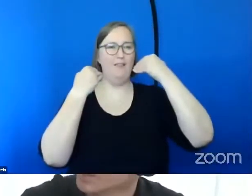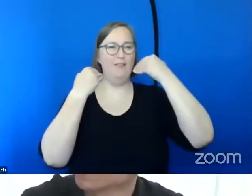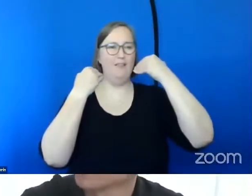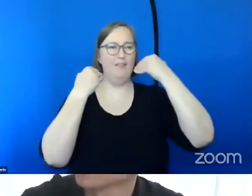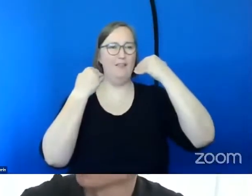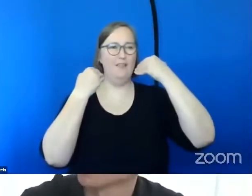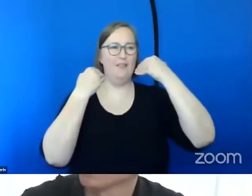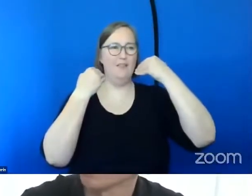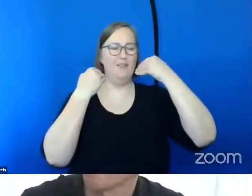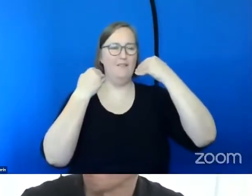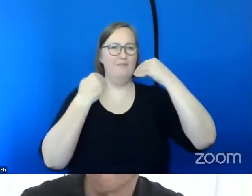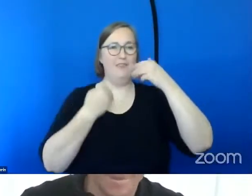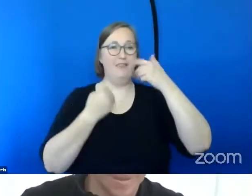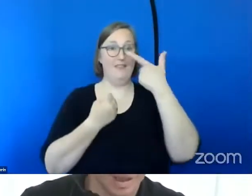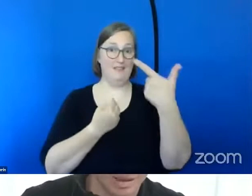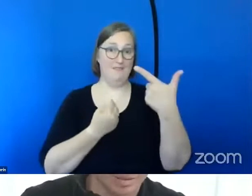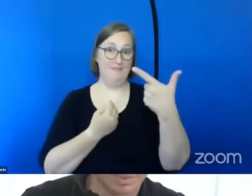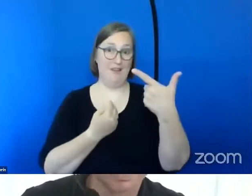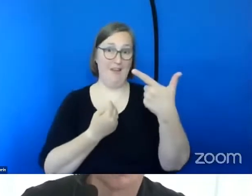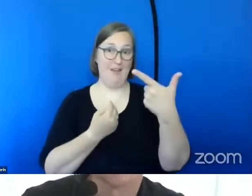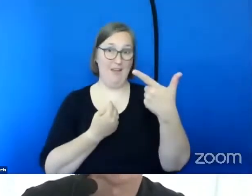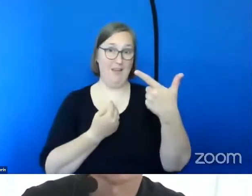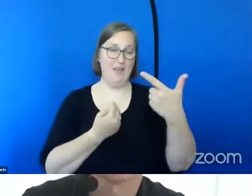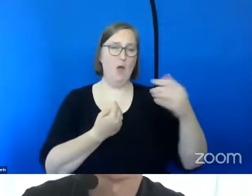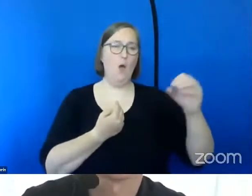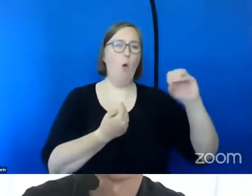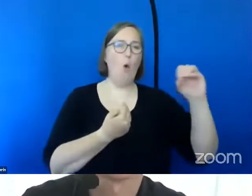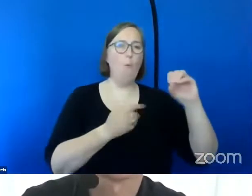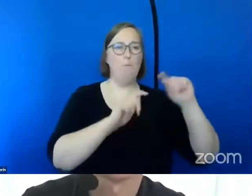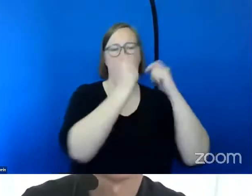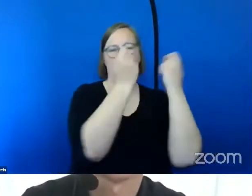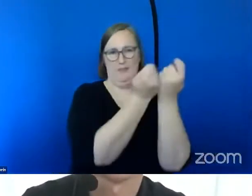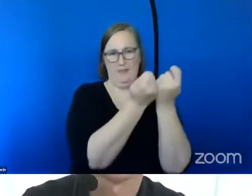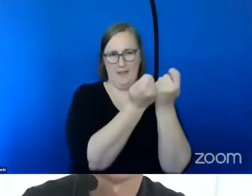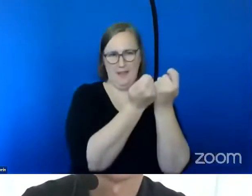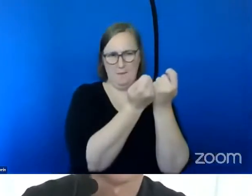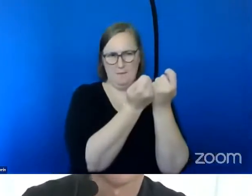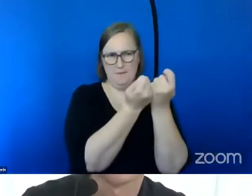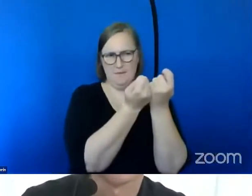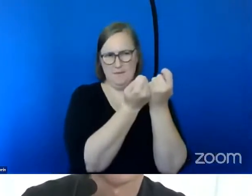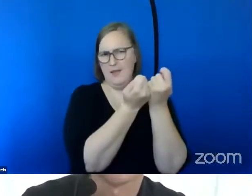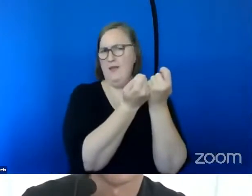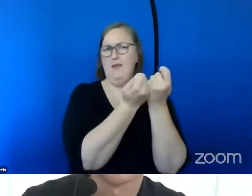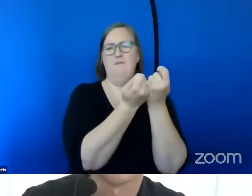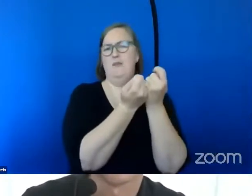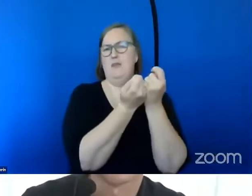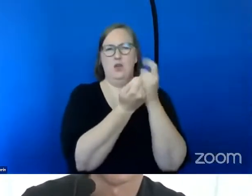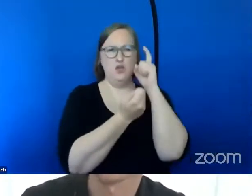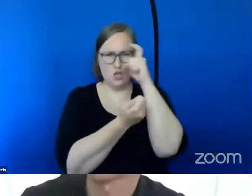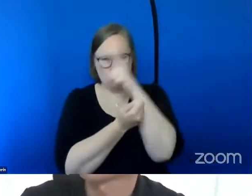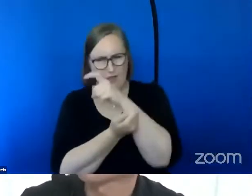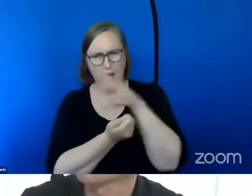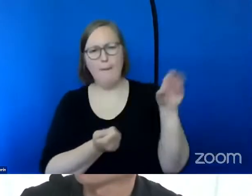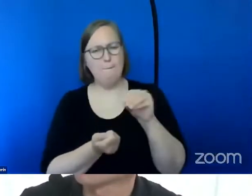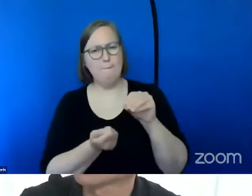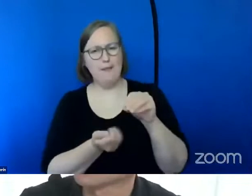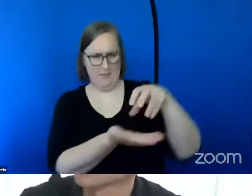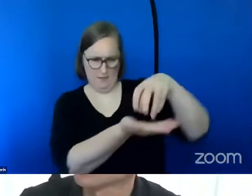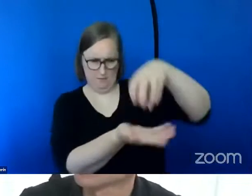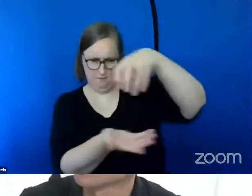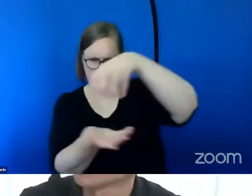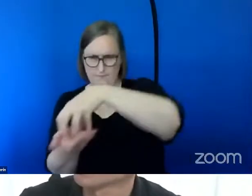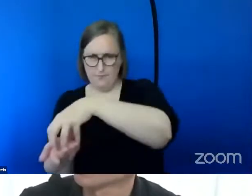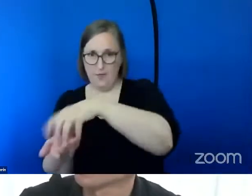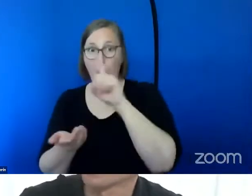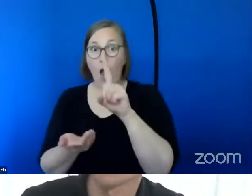every team, remember, will have a second heat. It is the Smart Arm team competing in the Sorbonne University in